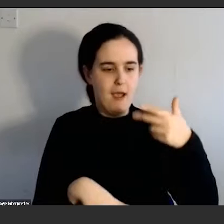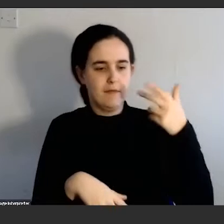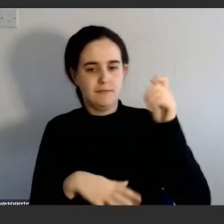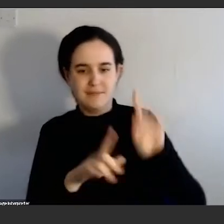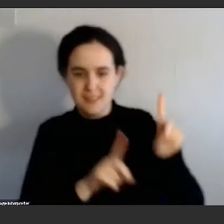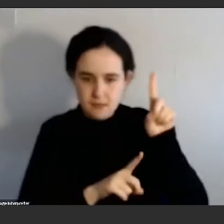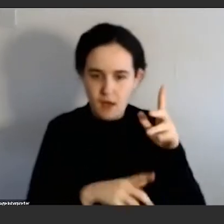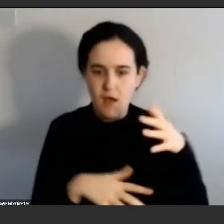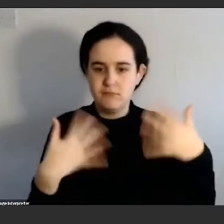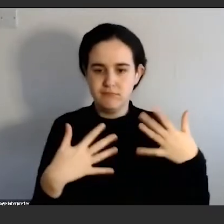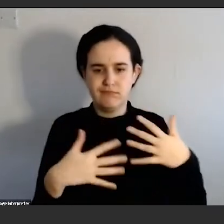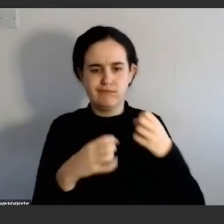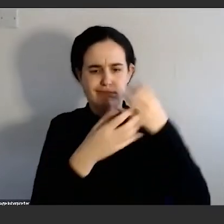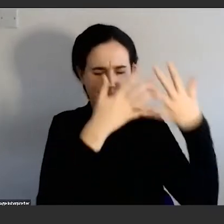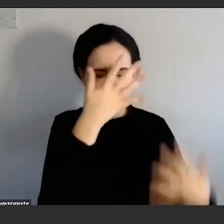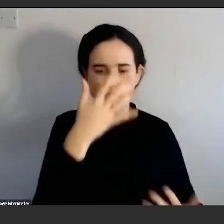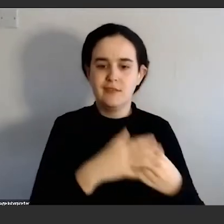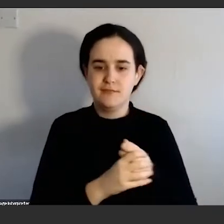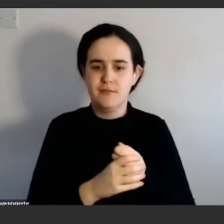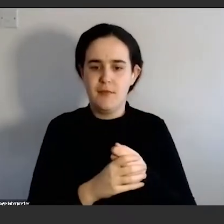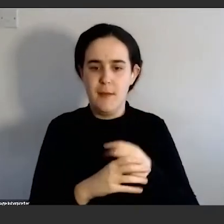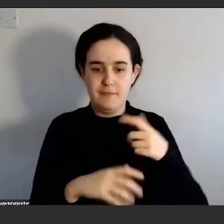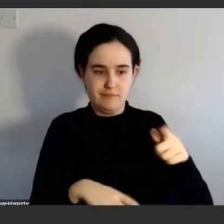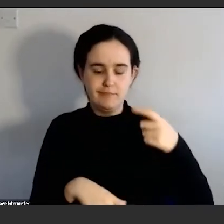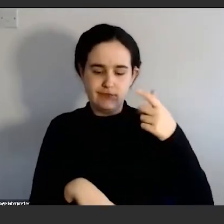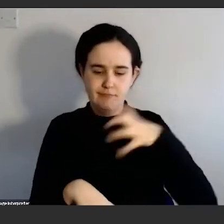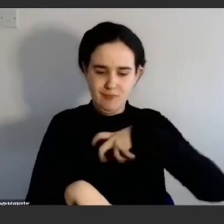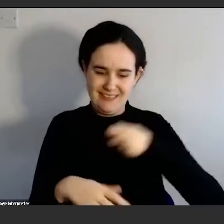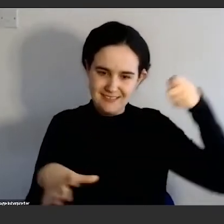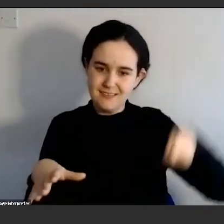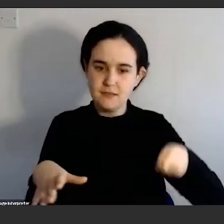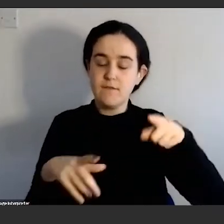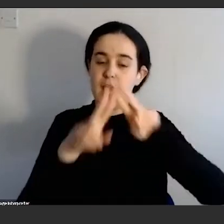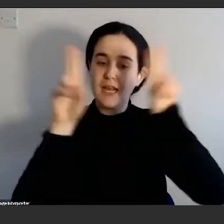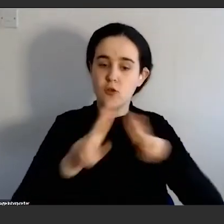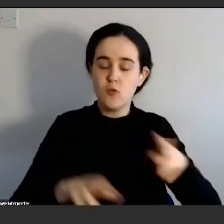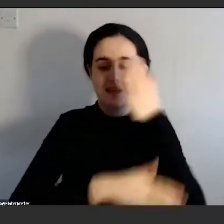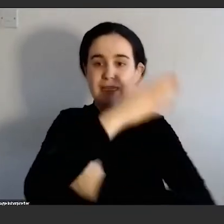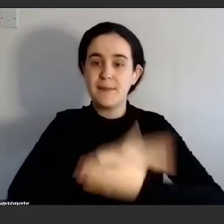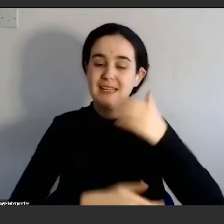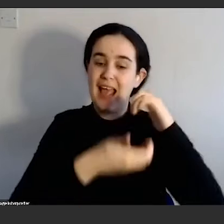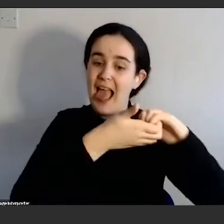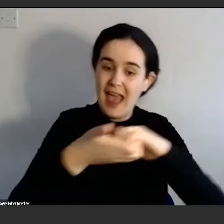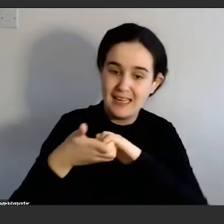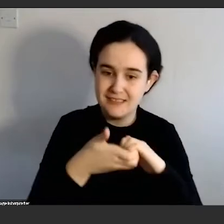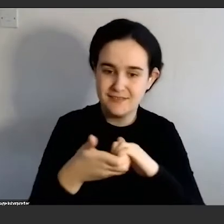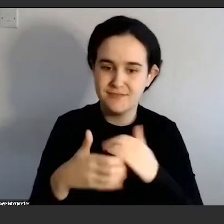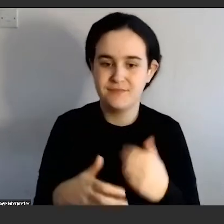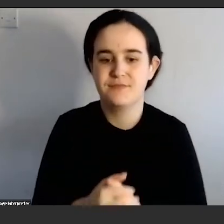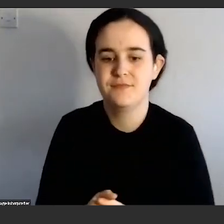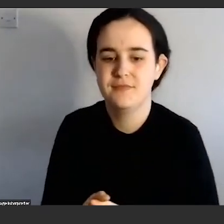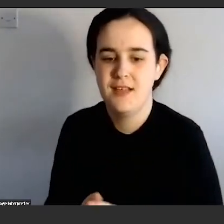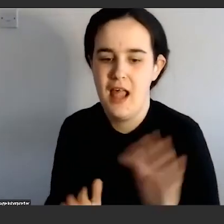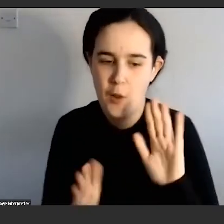your remarks. Dr. Tedros, my dear brother colleagues, dear young people, dear partners, I'm really pleased to join